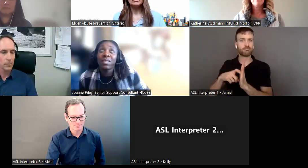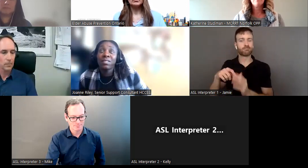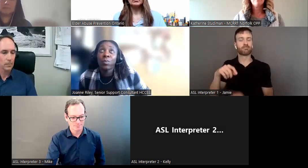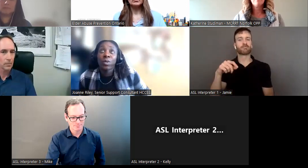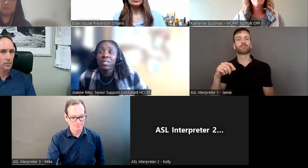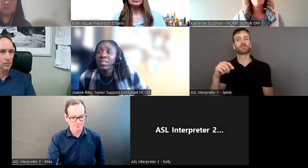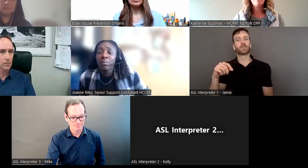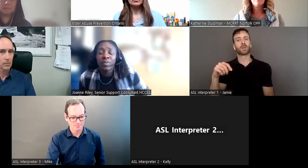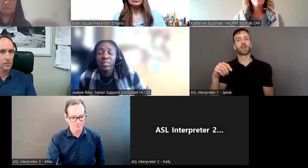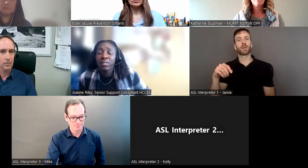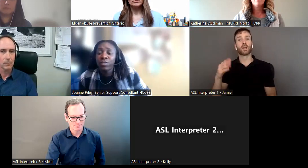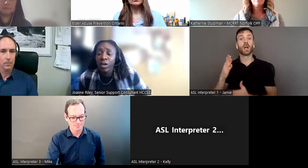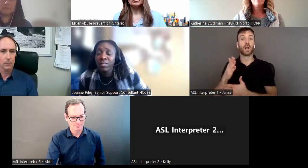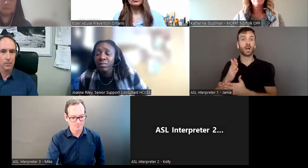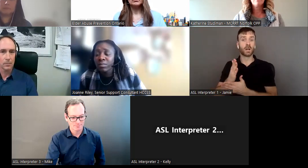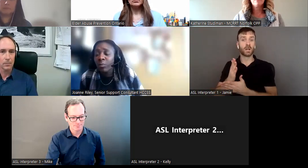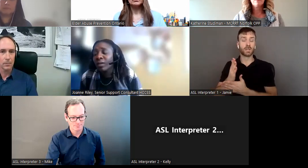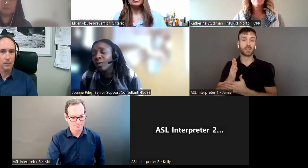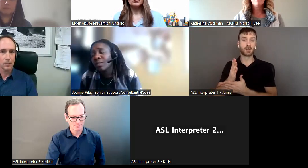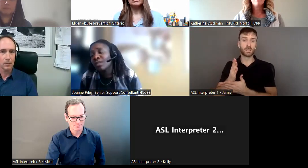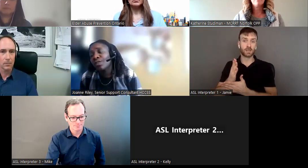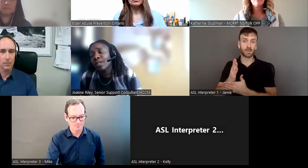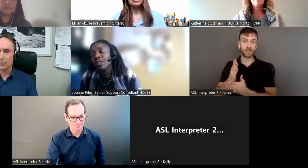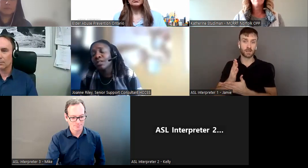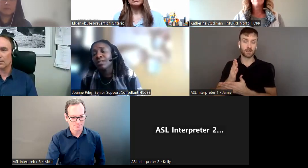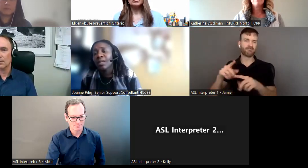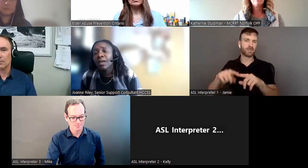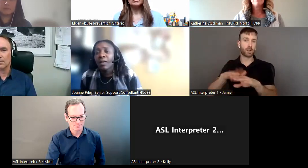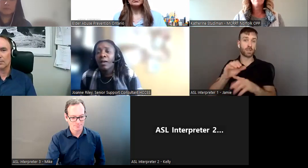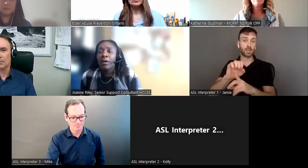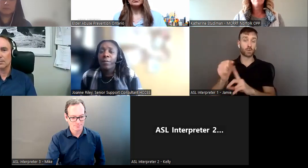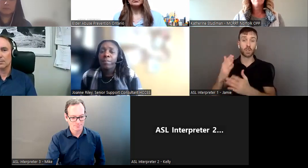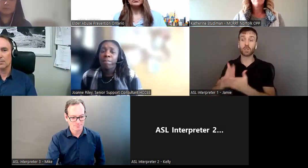it is warranted and some of it's not, depending on what the situation is.